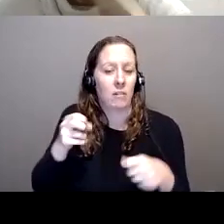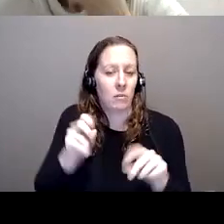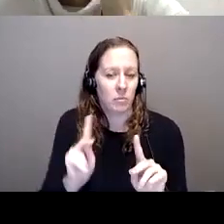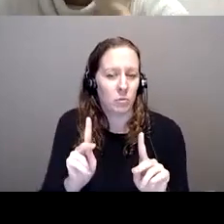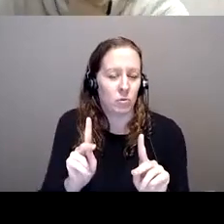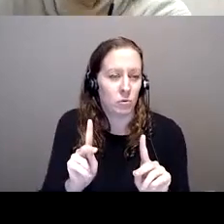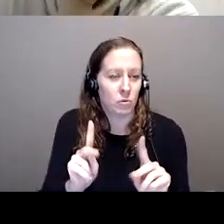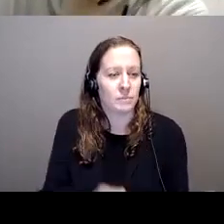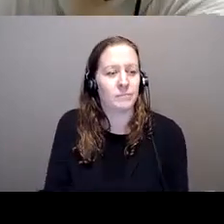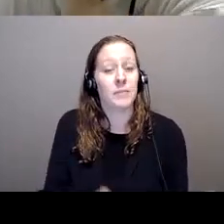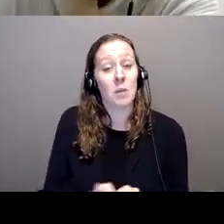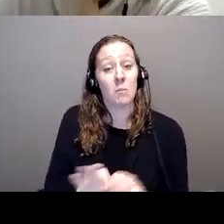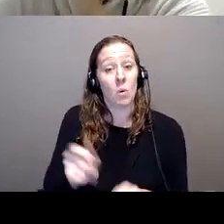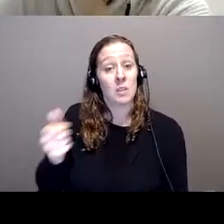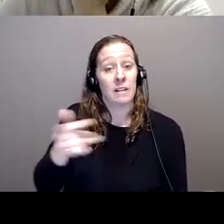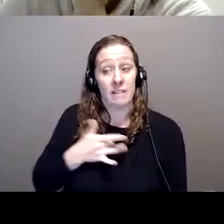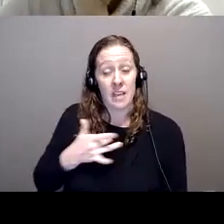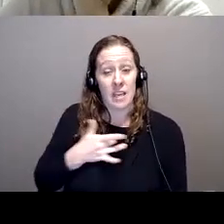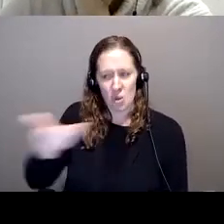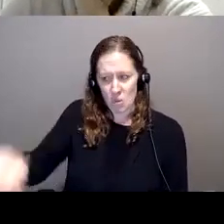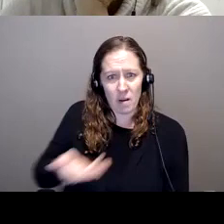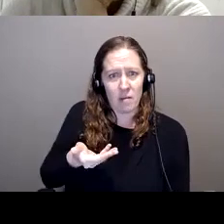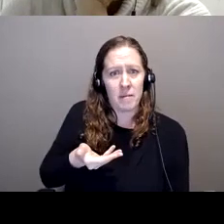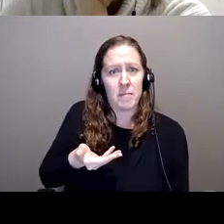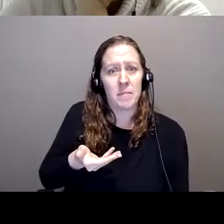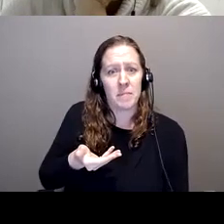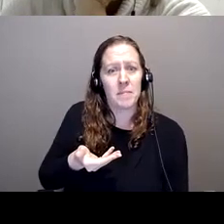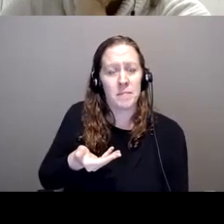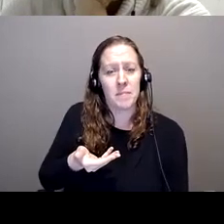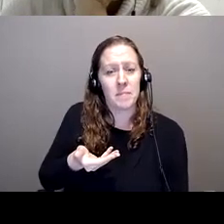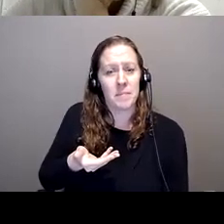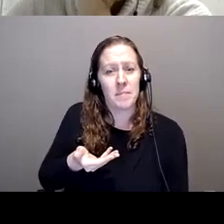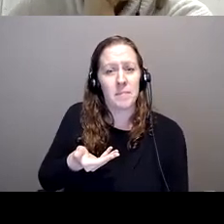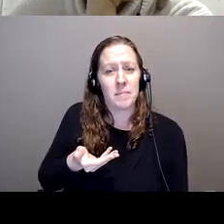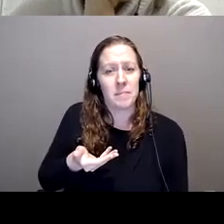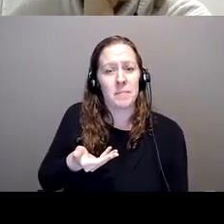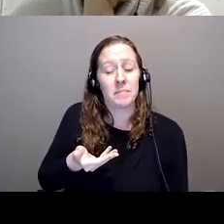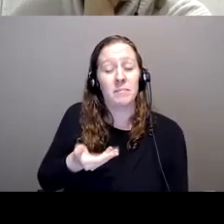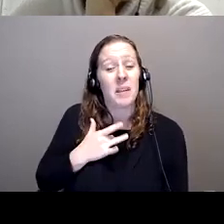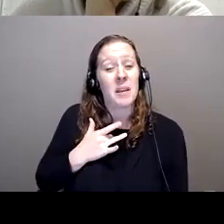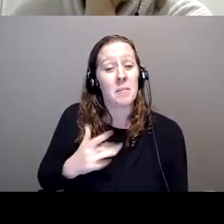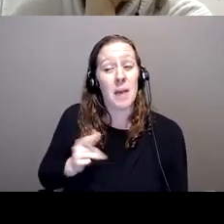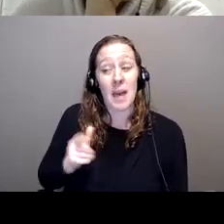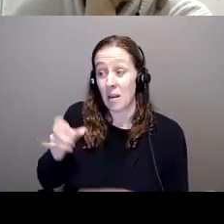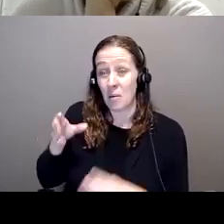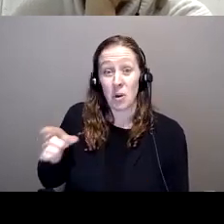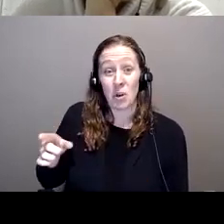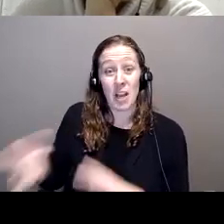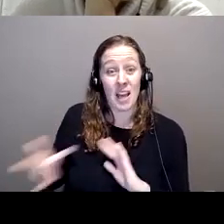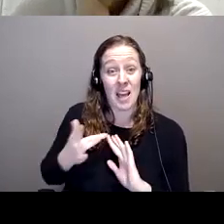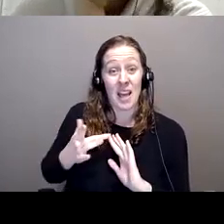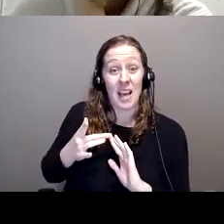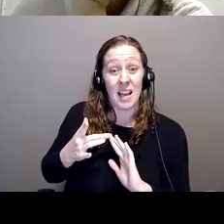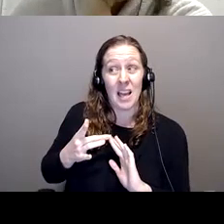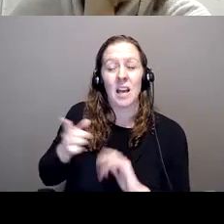feel that they are welcomed. When they first connect with us, they could be feeling anxious, or